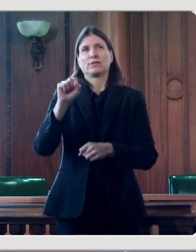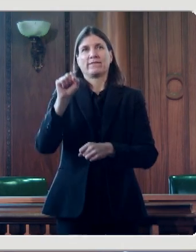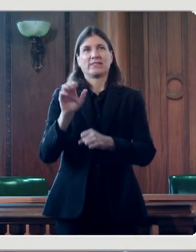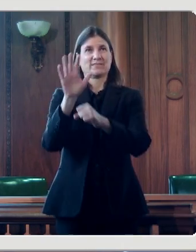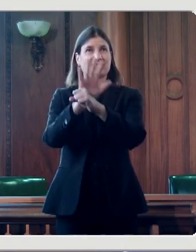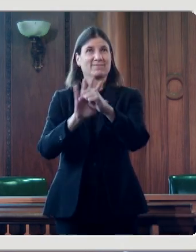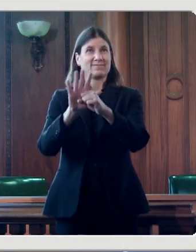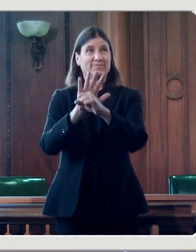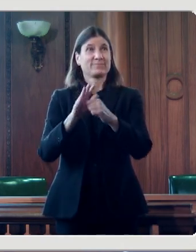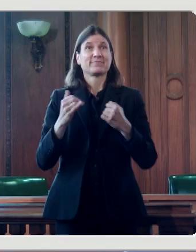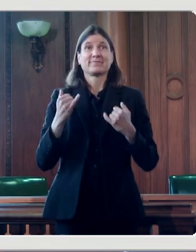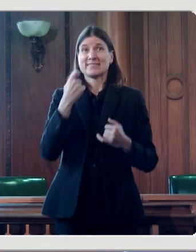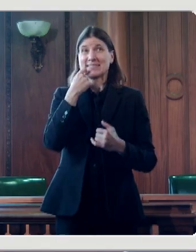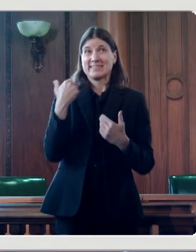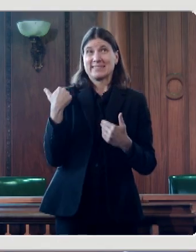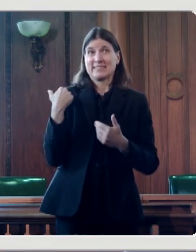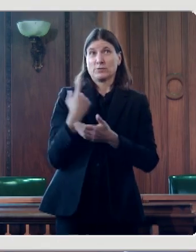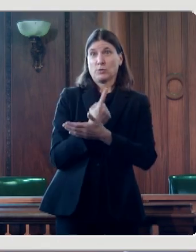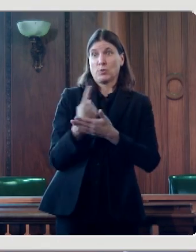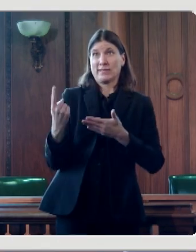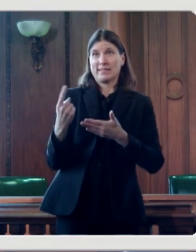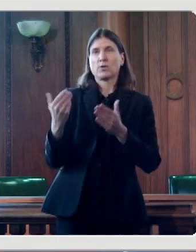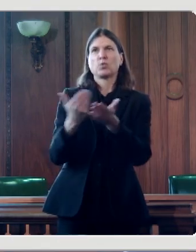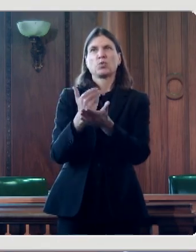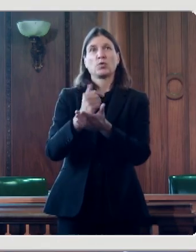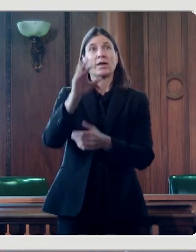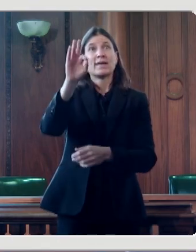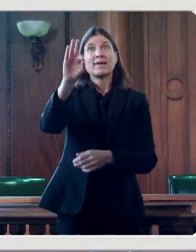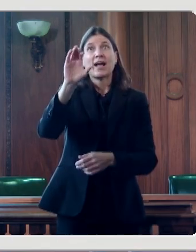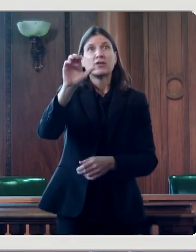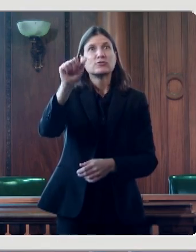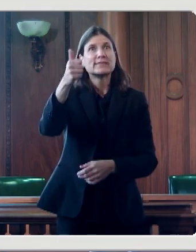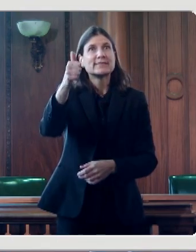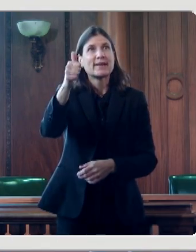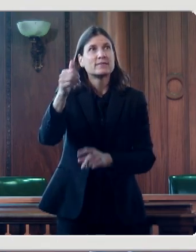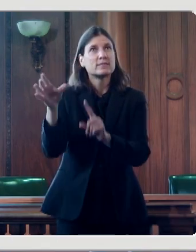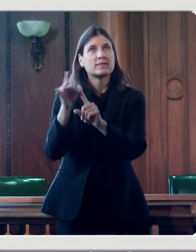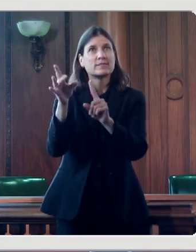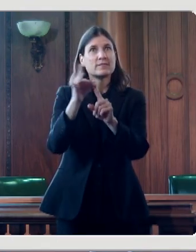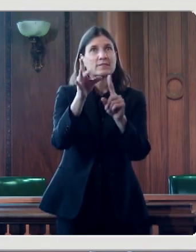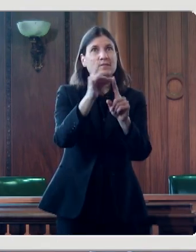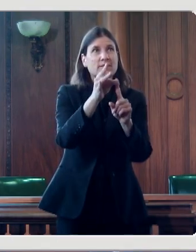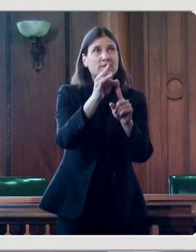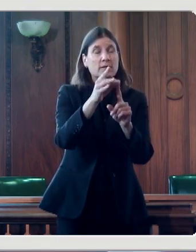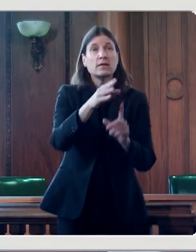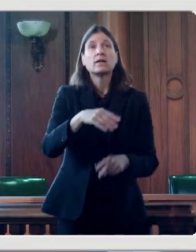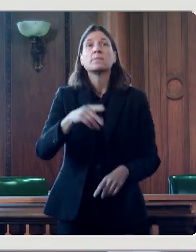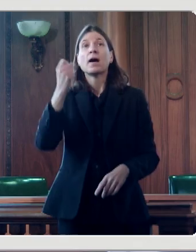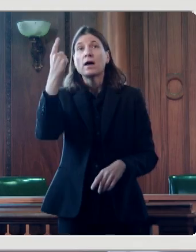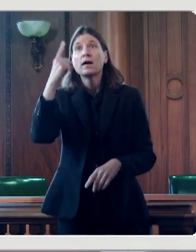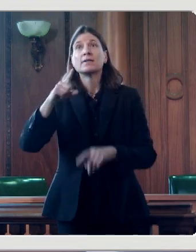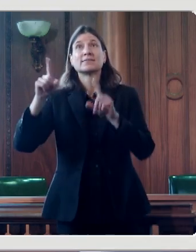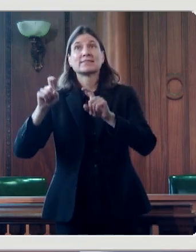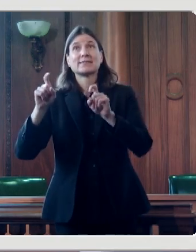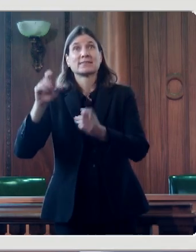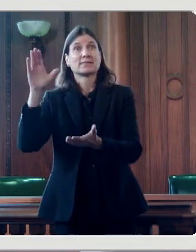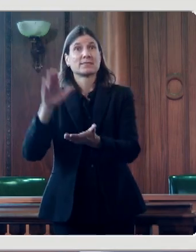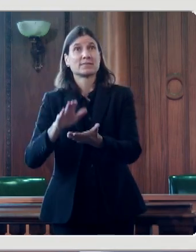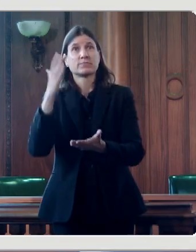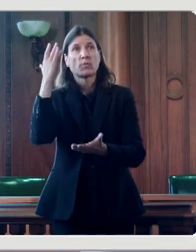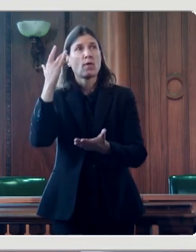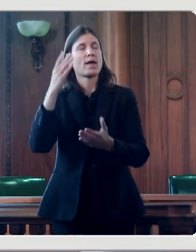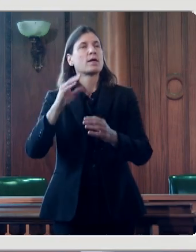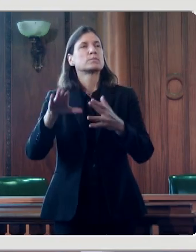910, but that's because there was no testing going on with the holiday week with AMR.